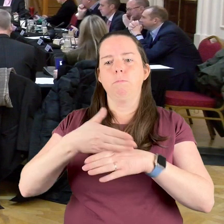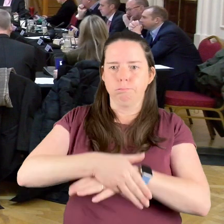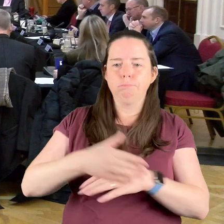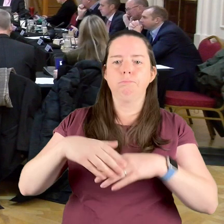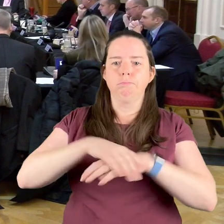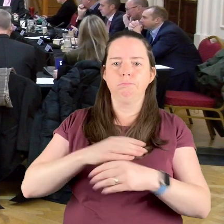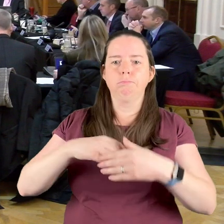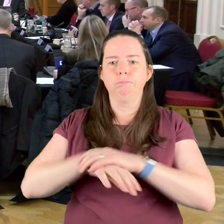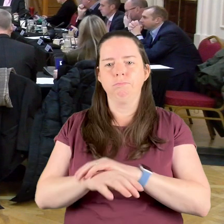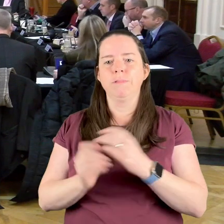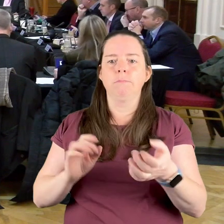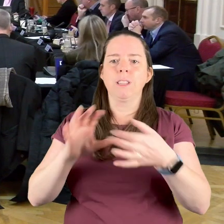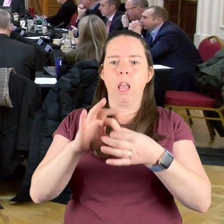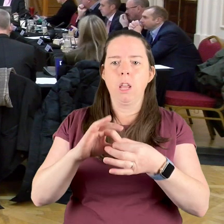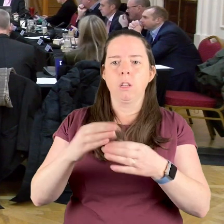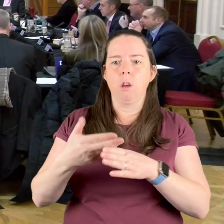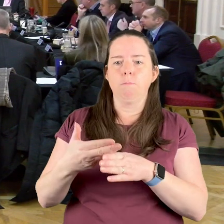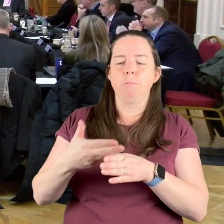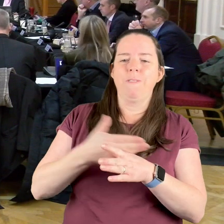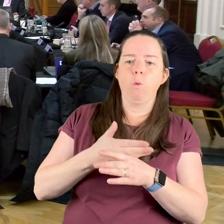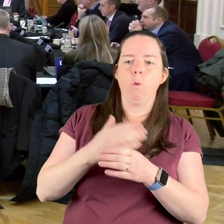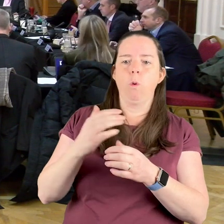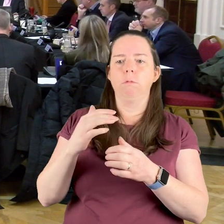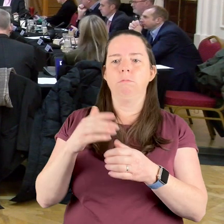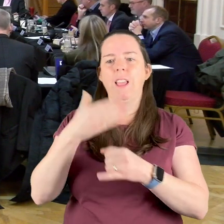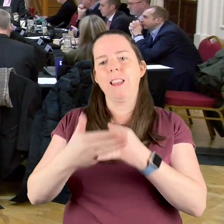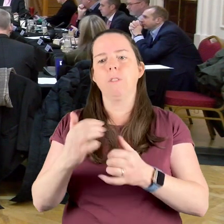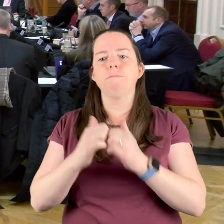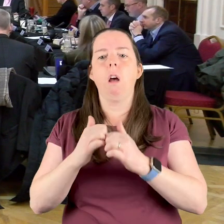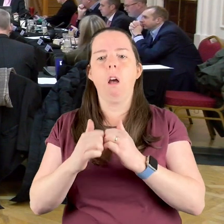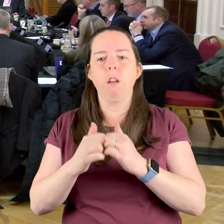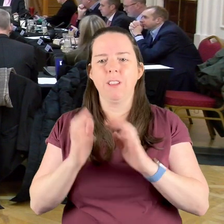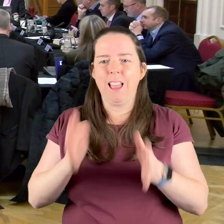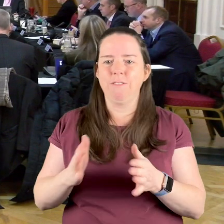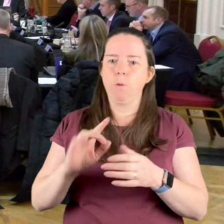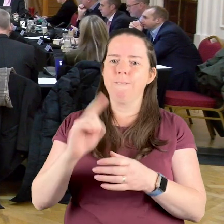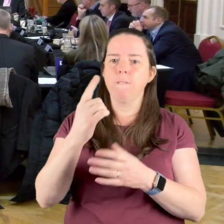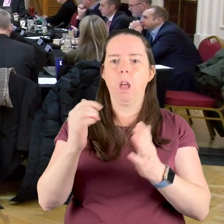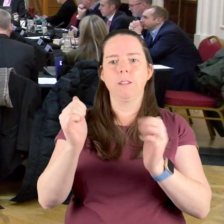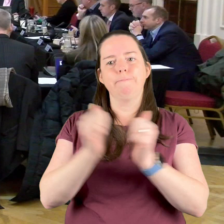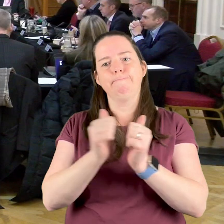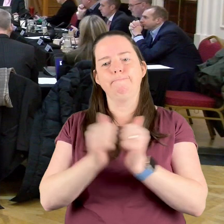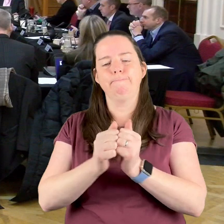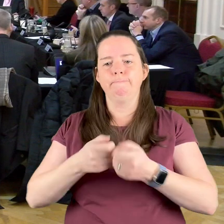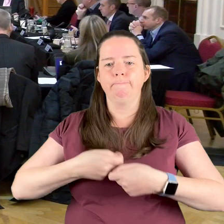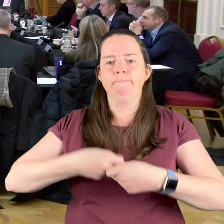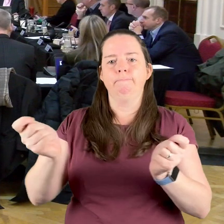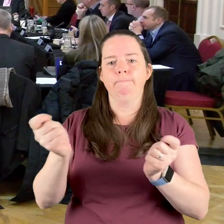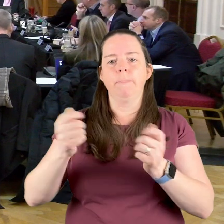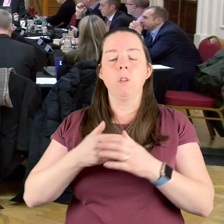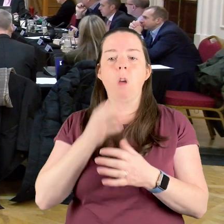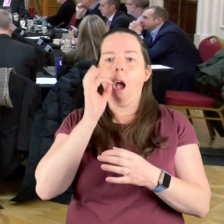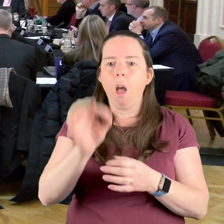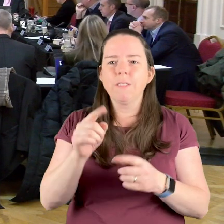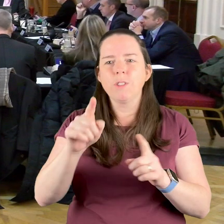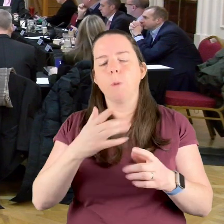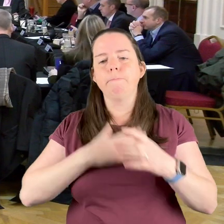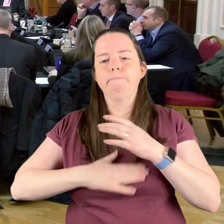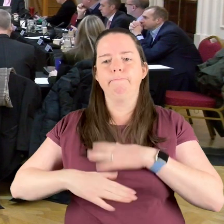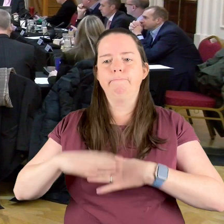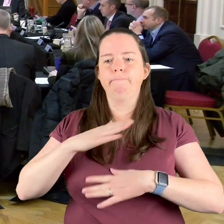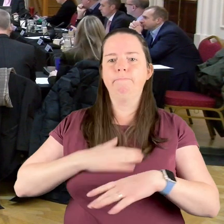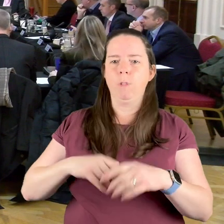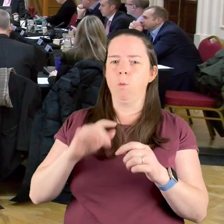of work and engagement prior to the end of March, when we've got to get the first draft out to people. So I'm asking